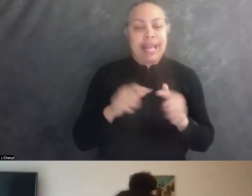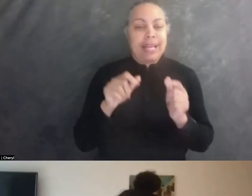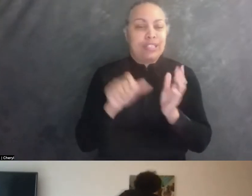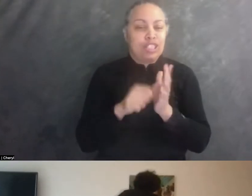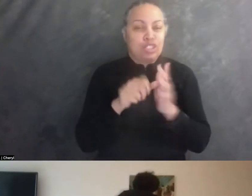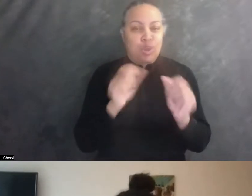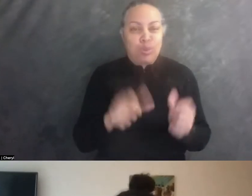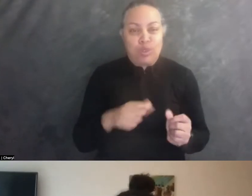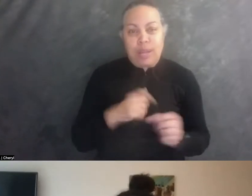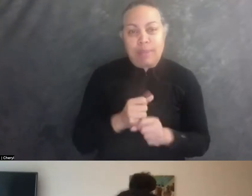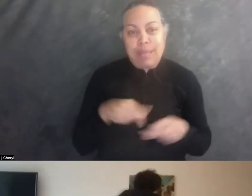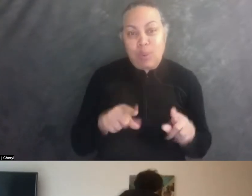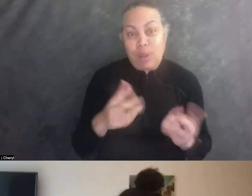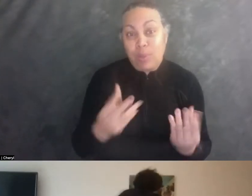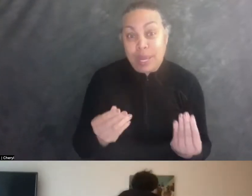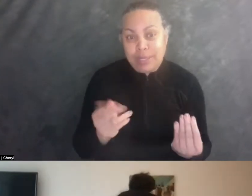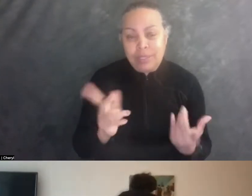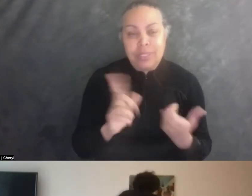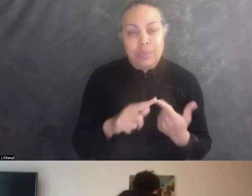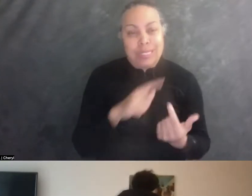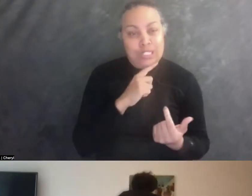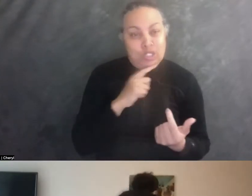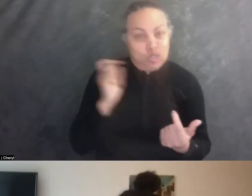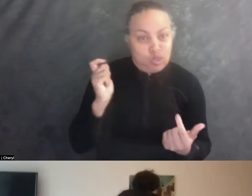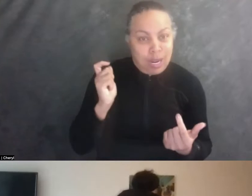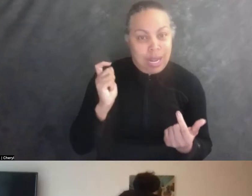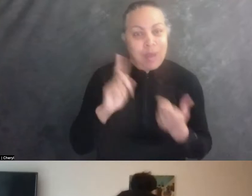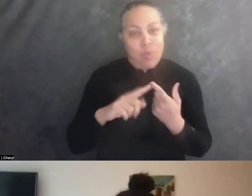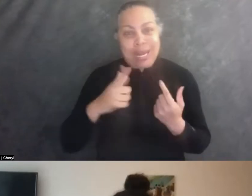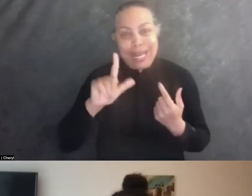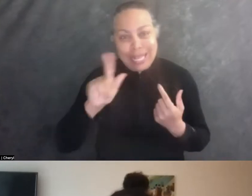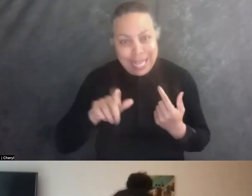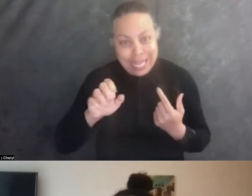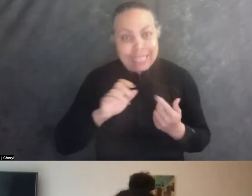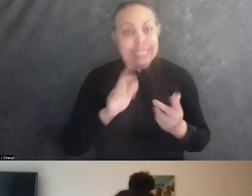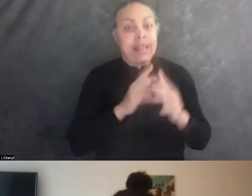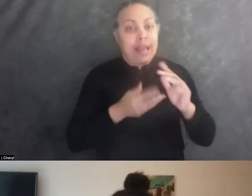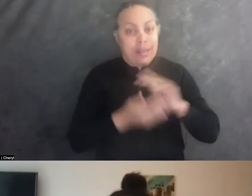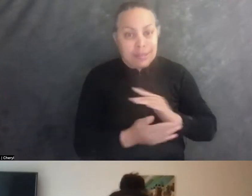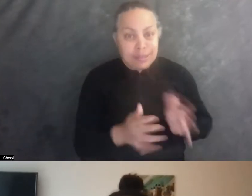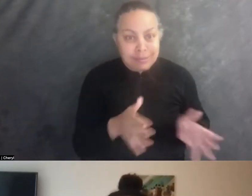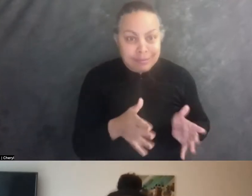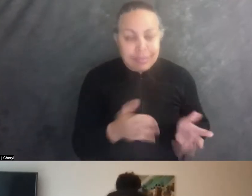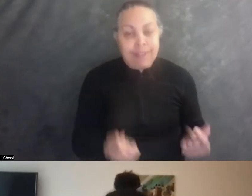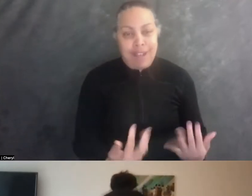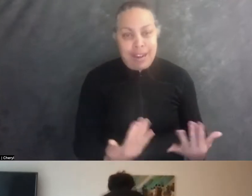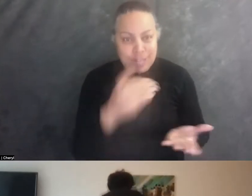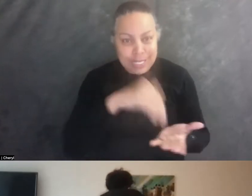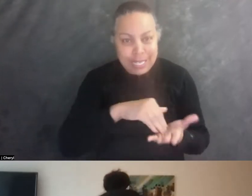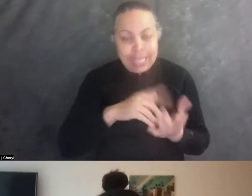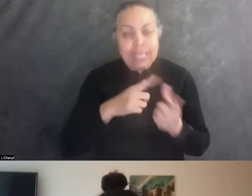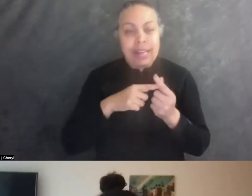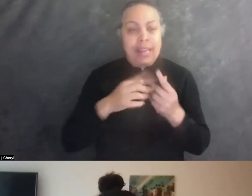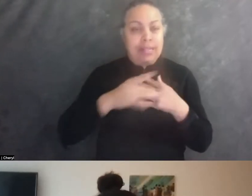made wet, and then they dry, and then I glaze them, then I fire them again. And then all the surface information is maybe applied